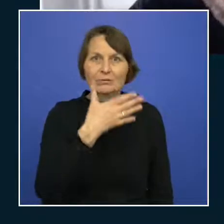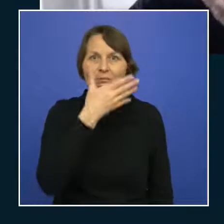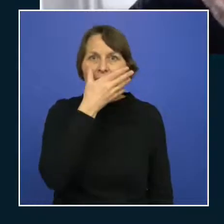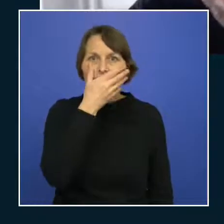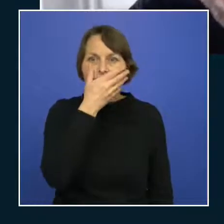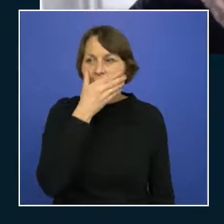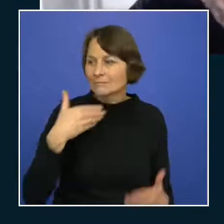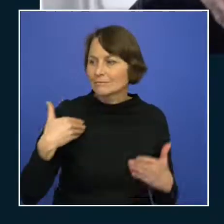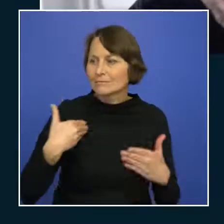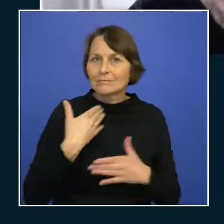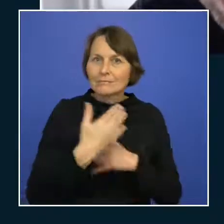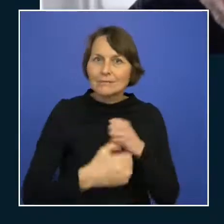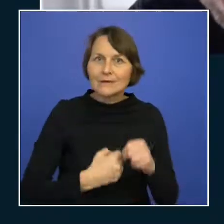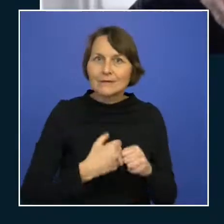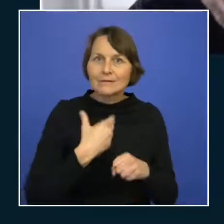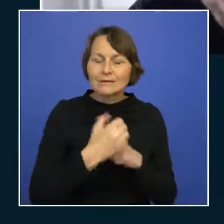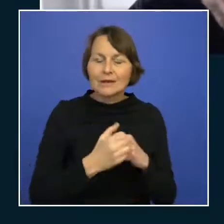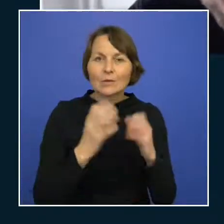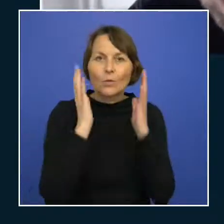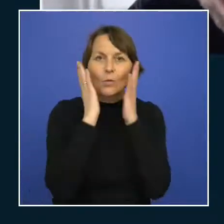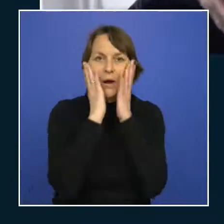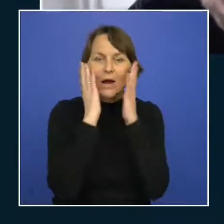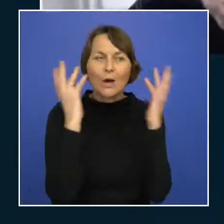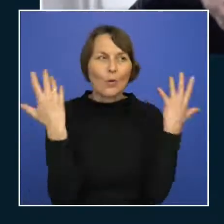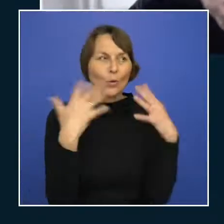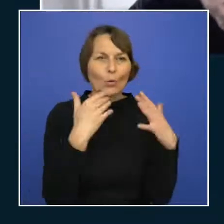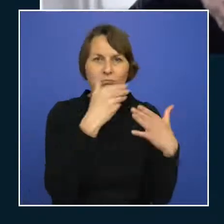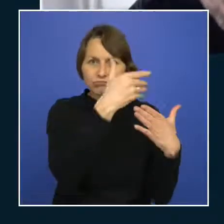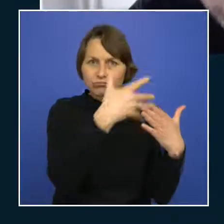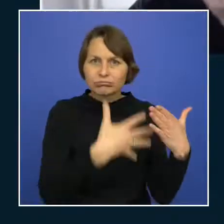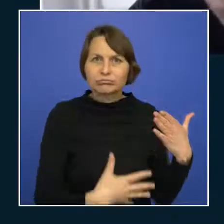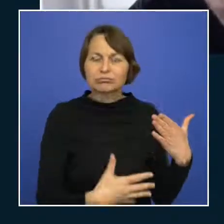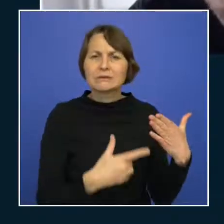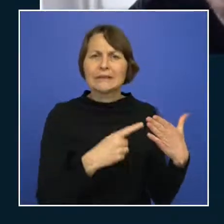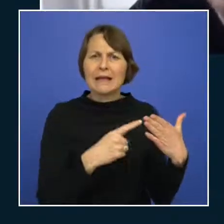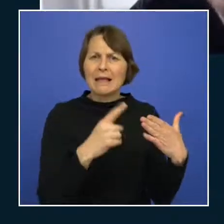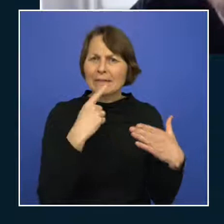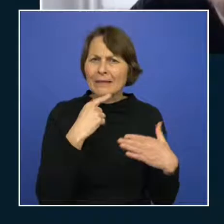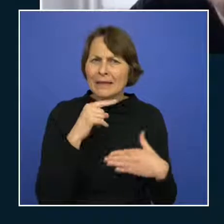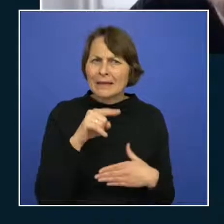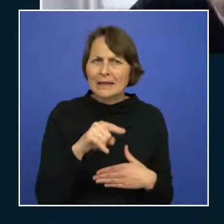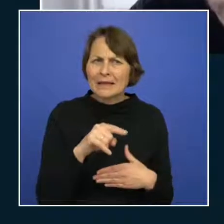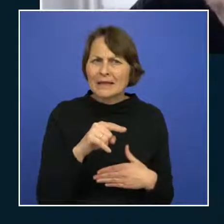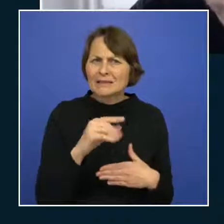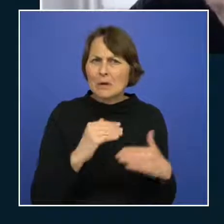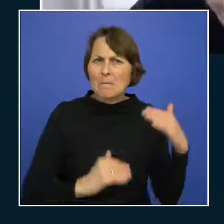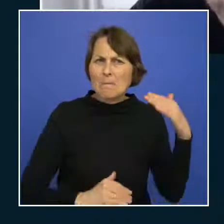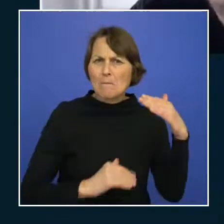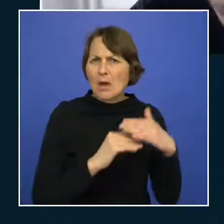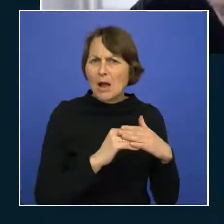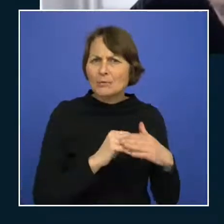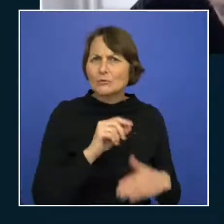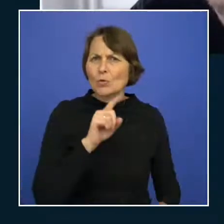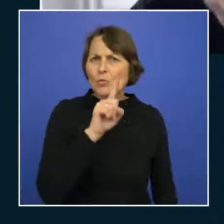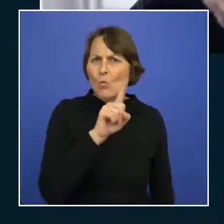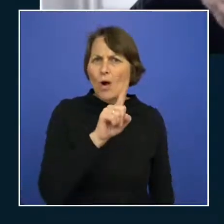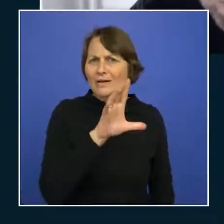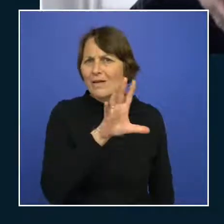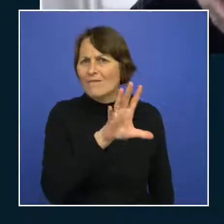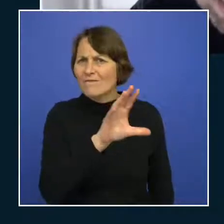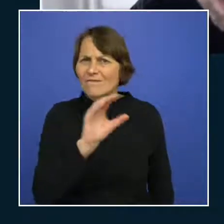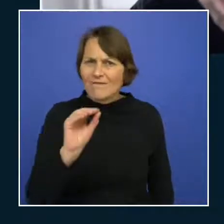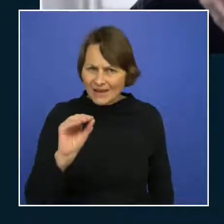it's unbelievable. So yeah, for sure. He has up to, I think it's like 150 hours of training material